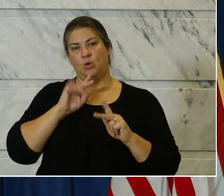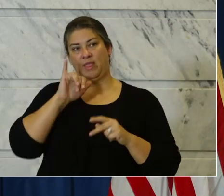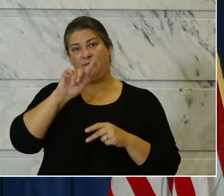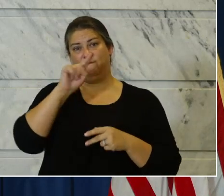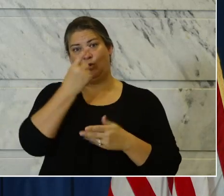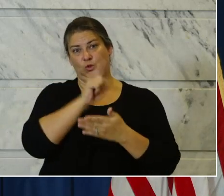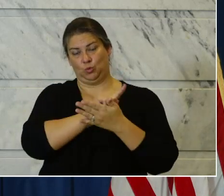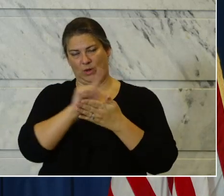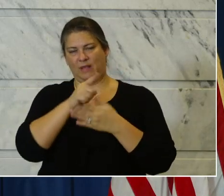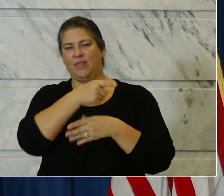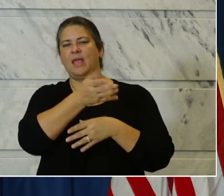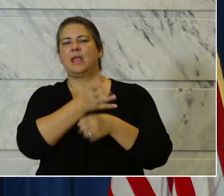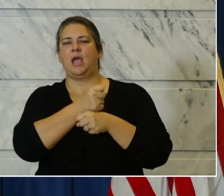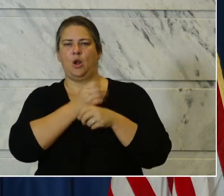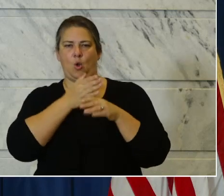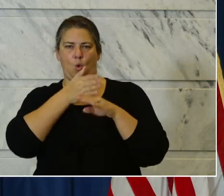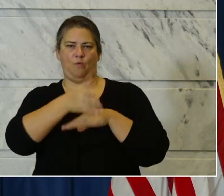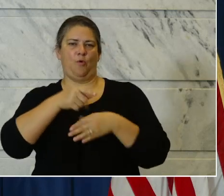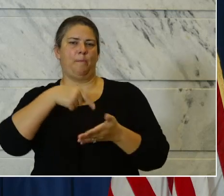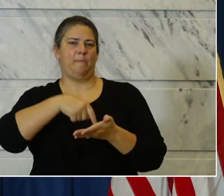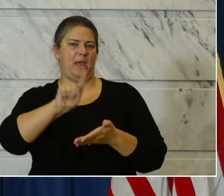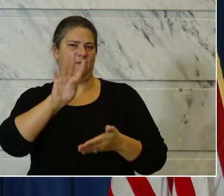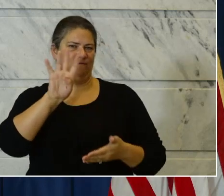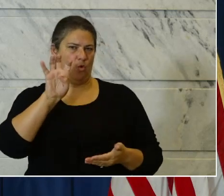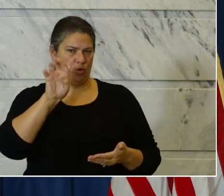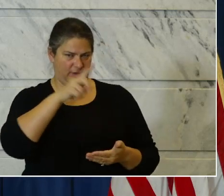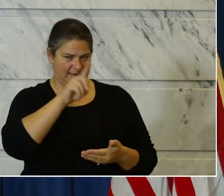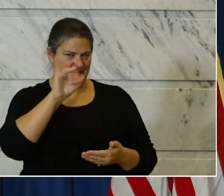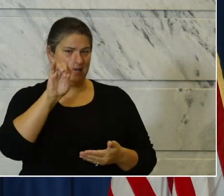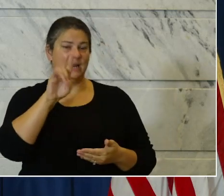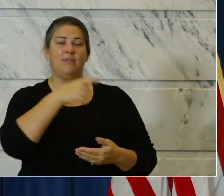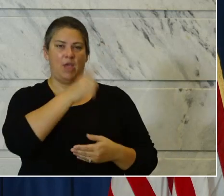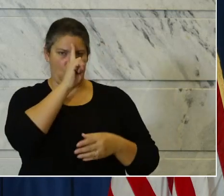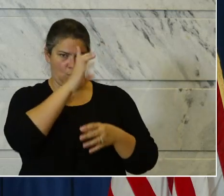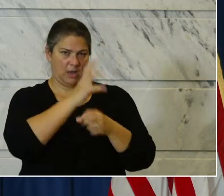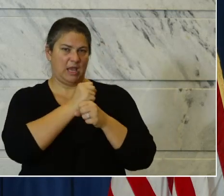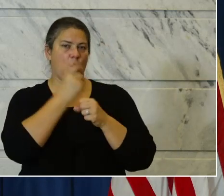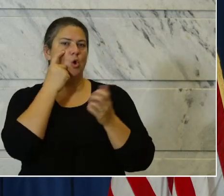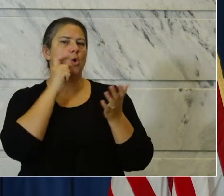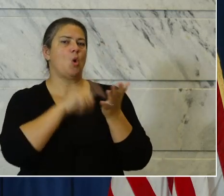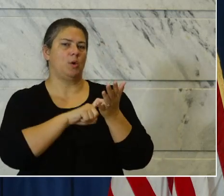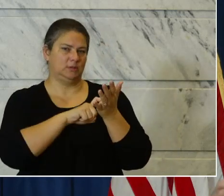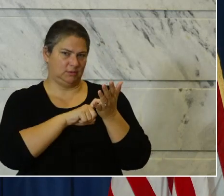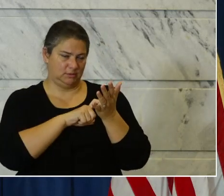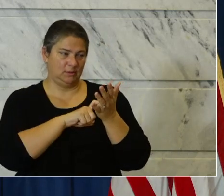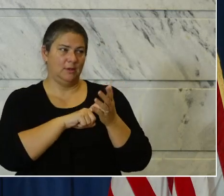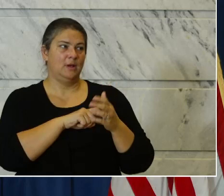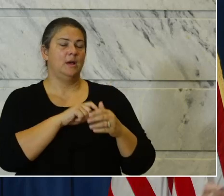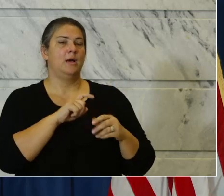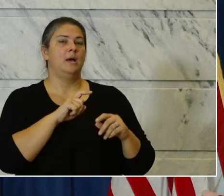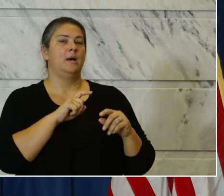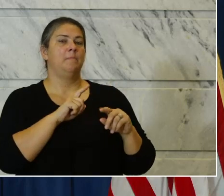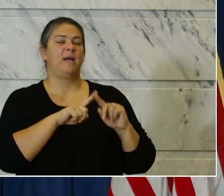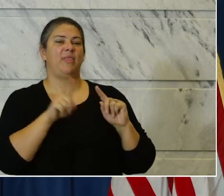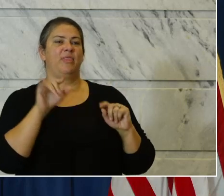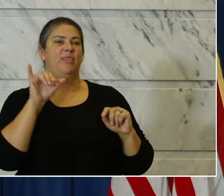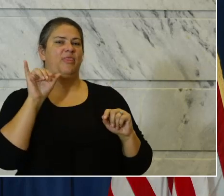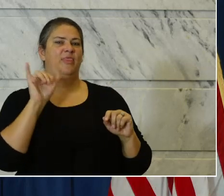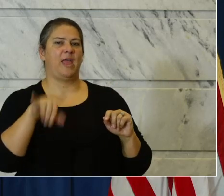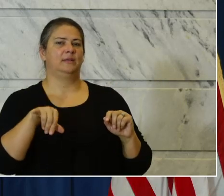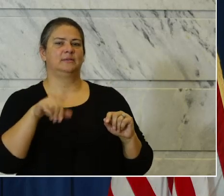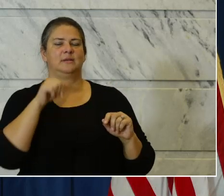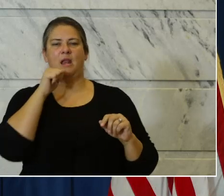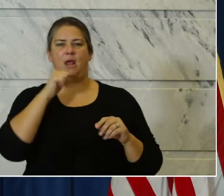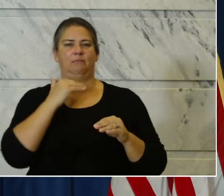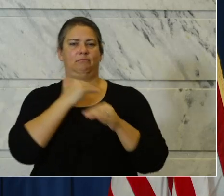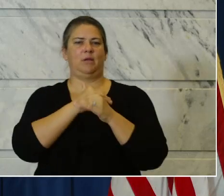who did get an overpayment of that $400. They will get an overpayment notice, but that has not hung up the payments to other